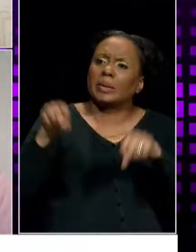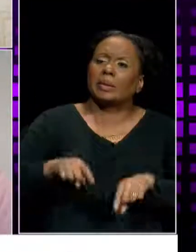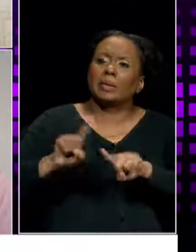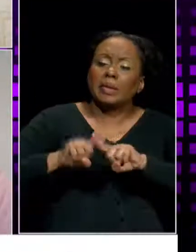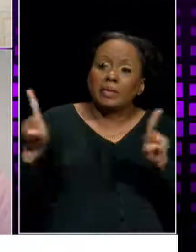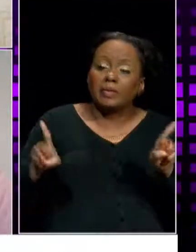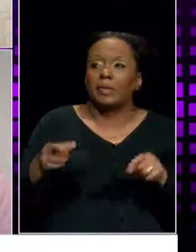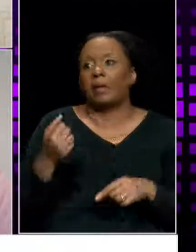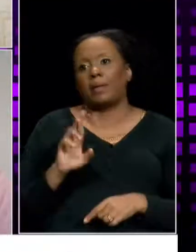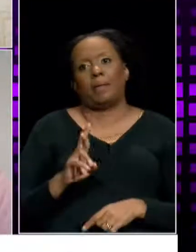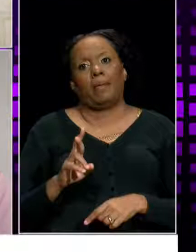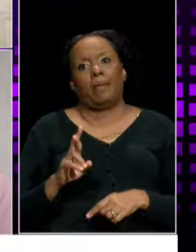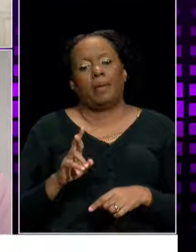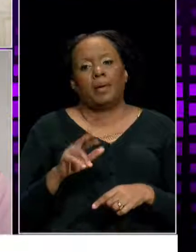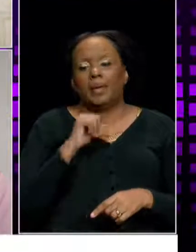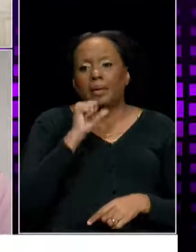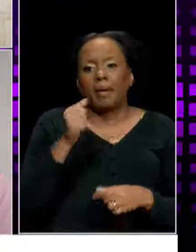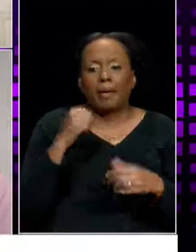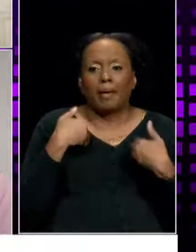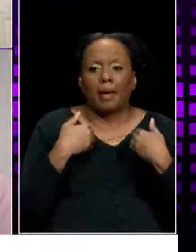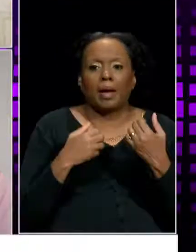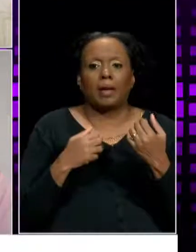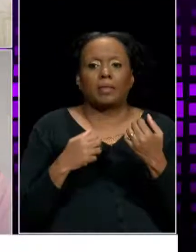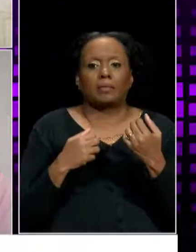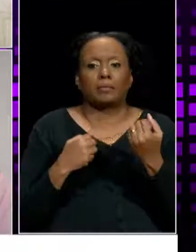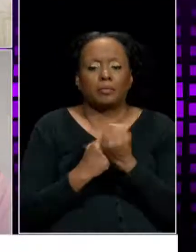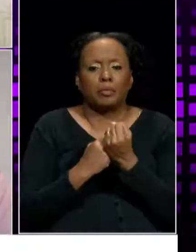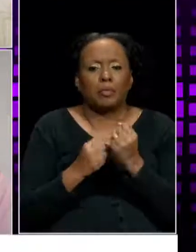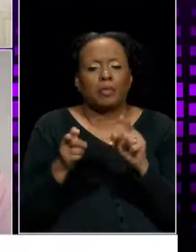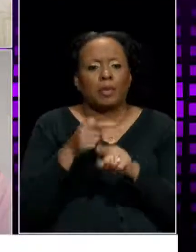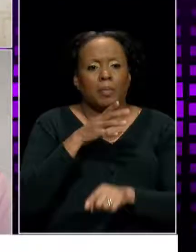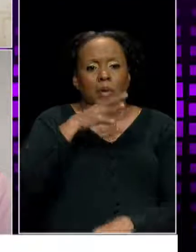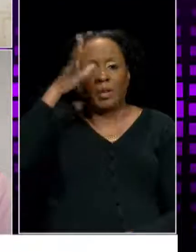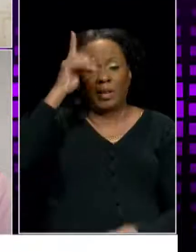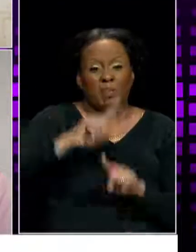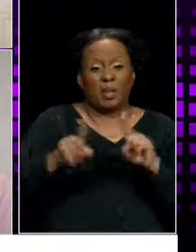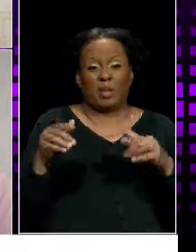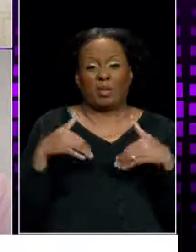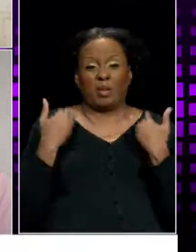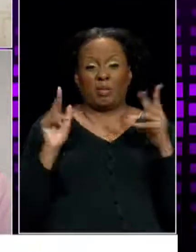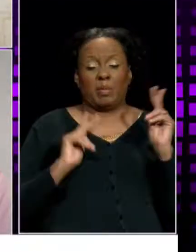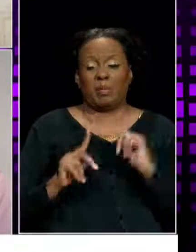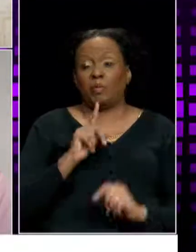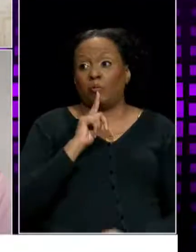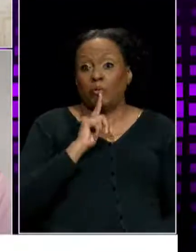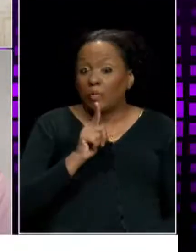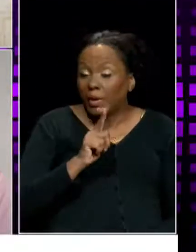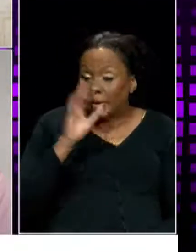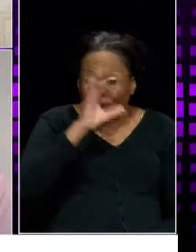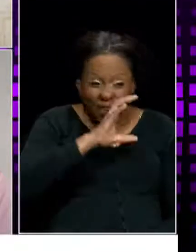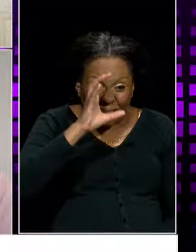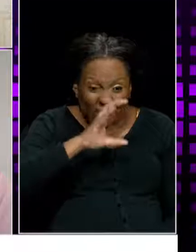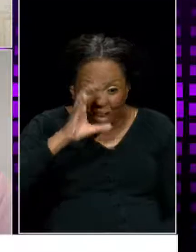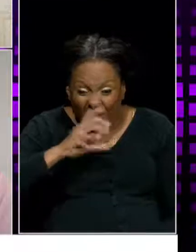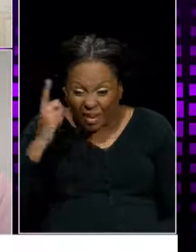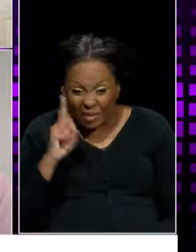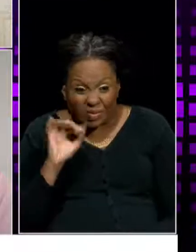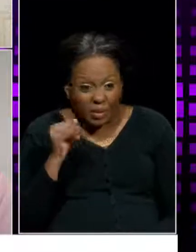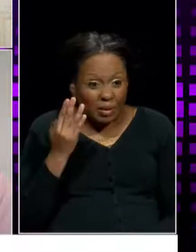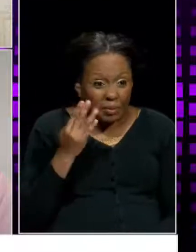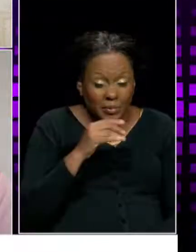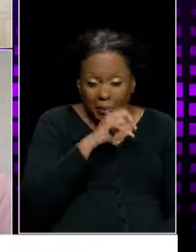parental support. But are young people looking for jobs? We always say unemployment is at an ultimate